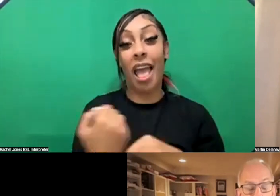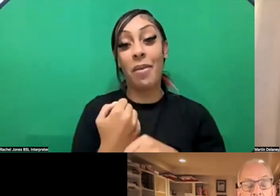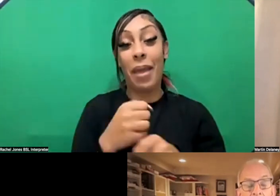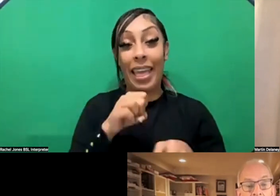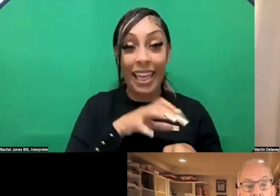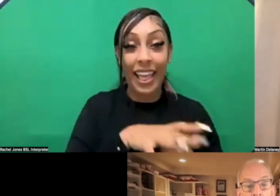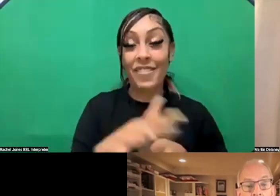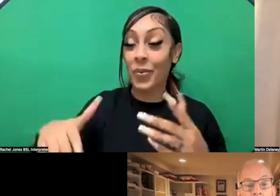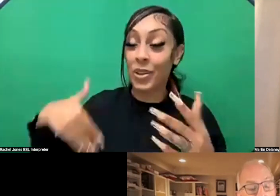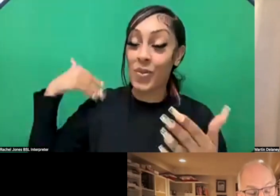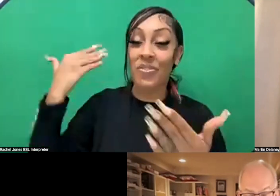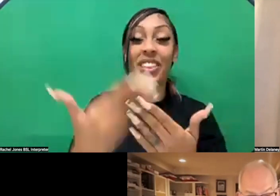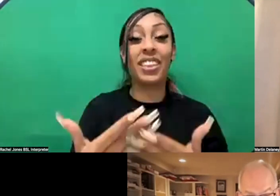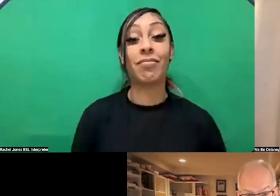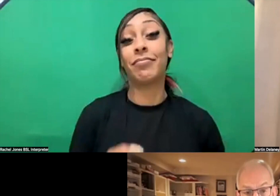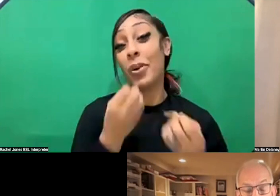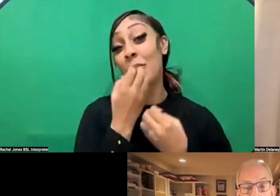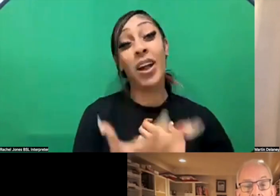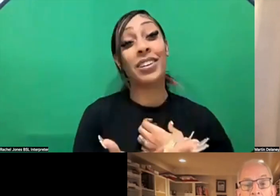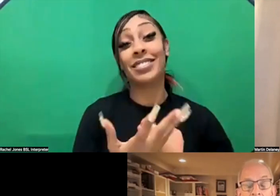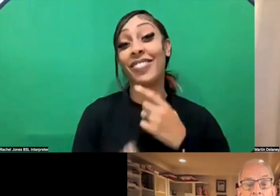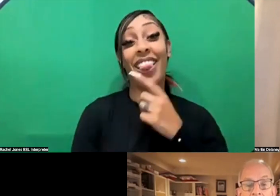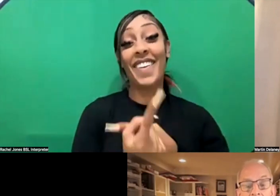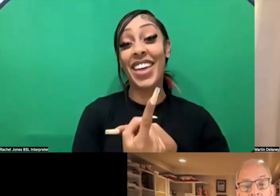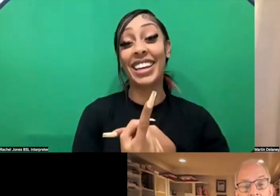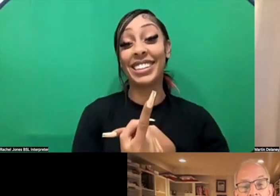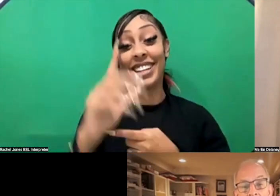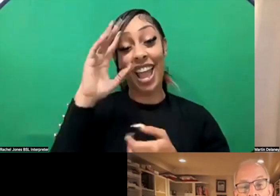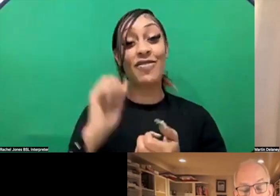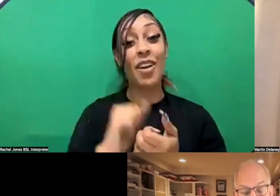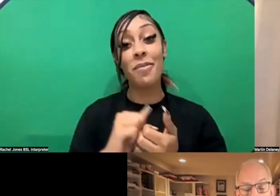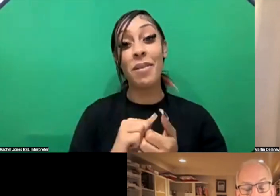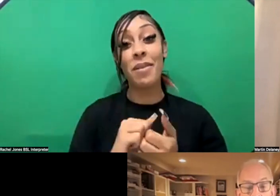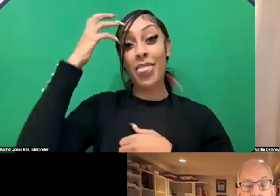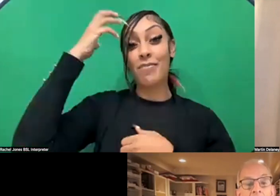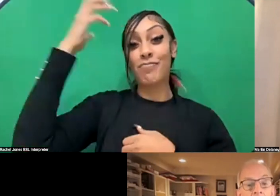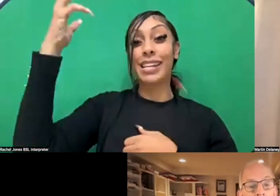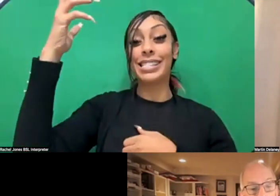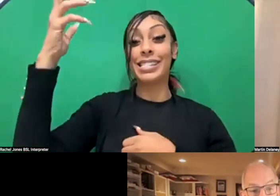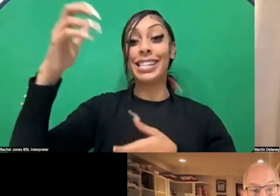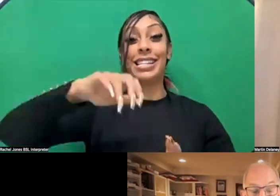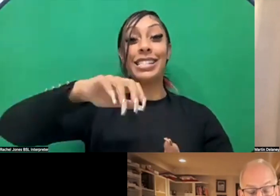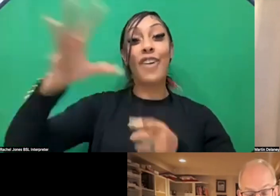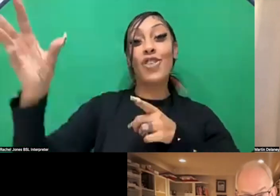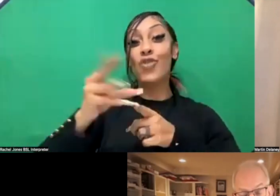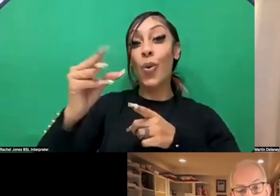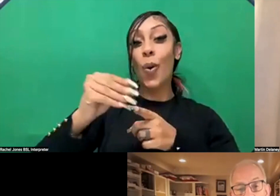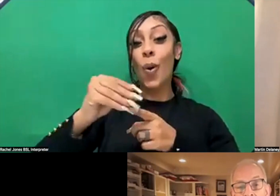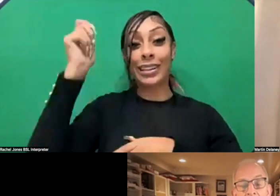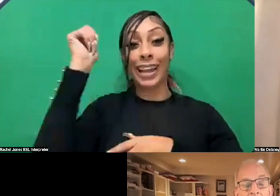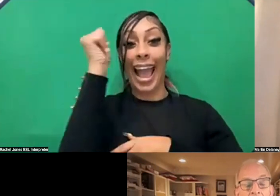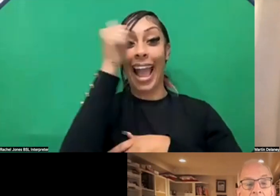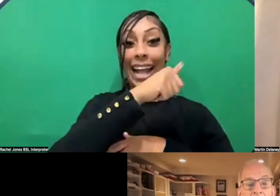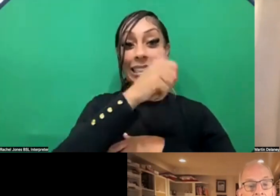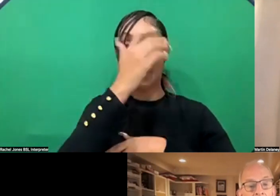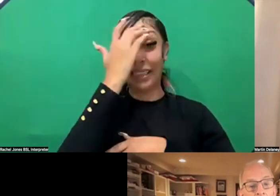was a wonderful event for me. I remember when the president of the Recording Academy called me up and